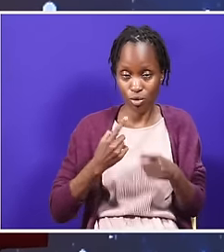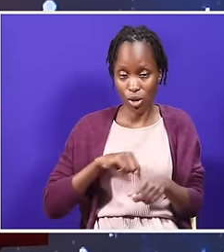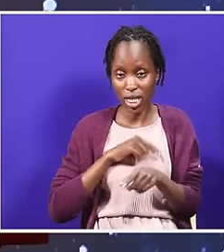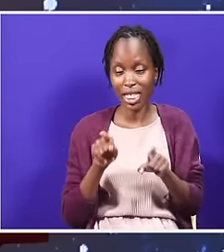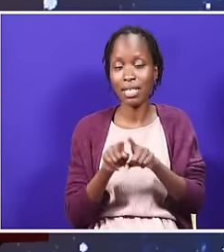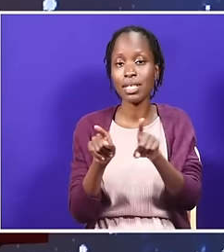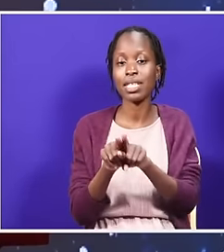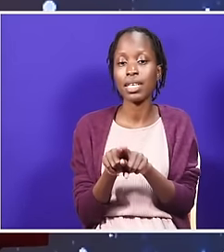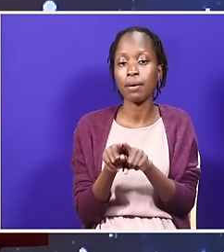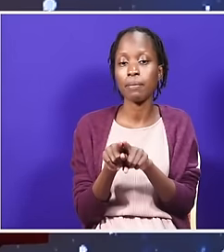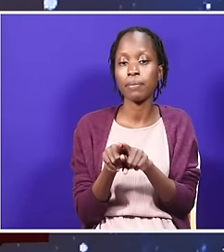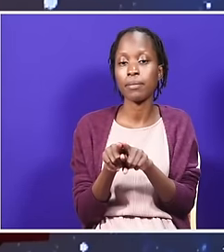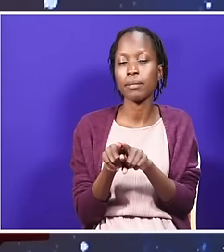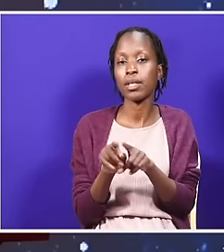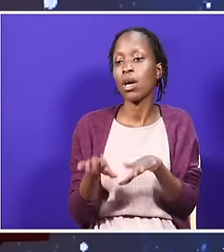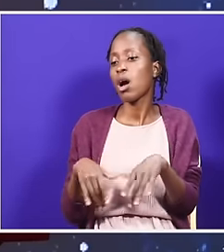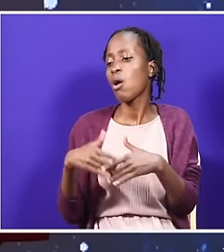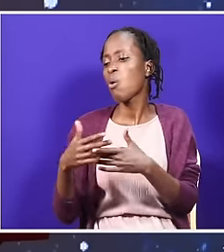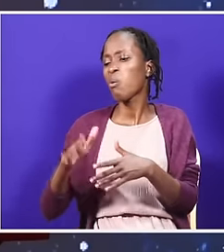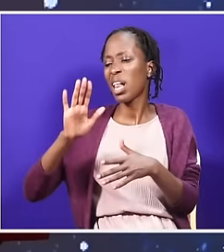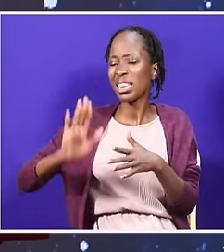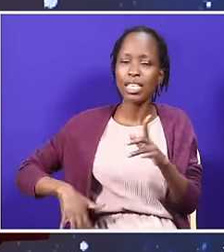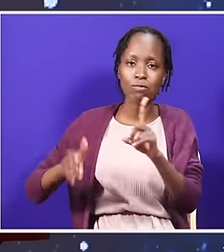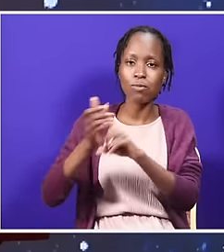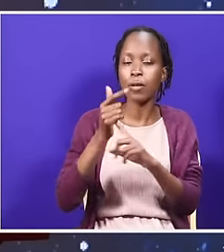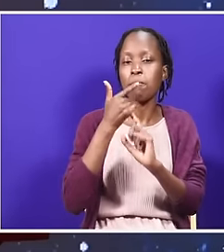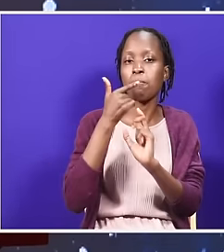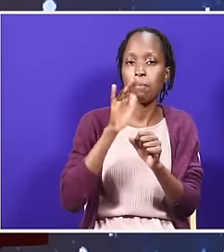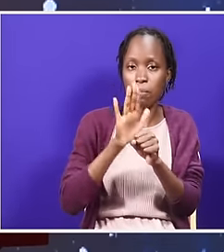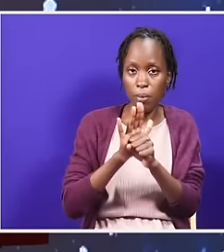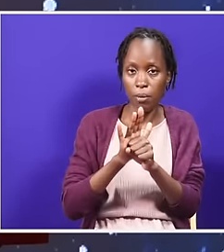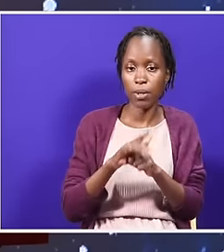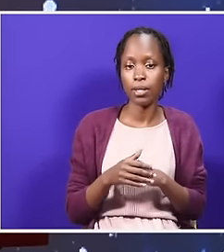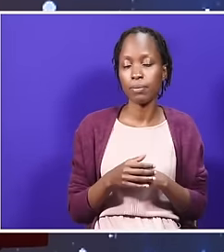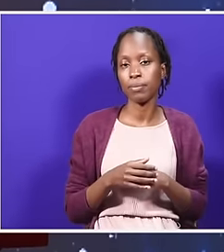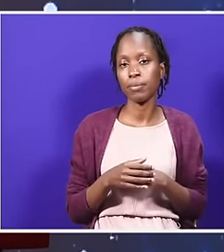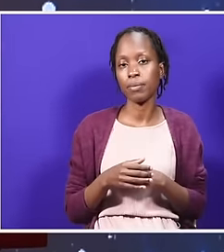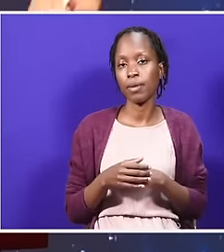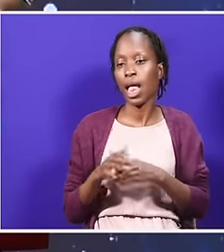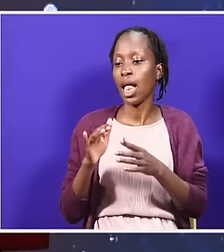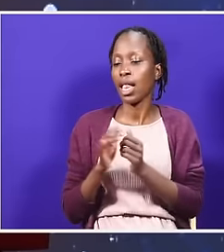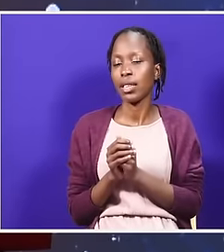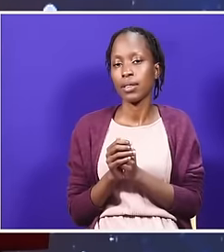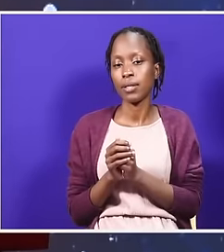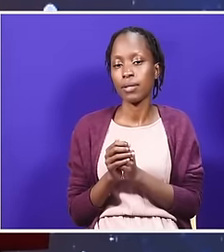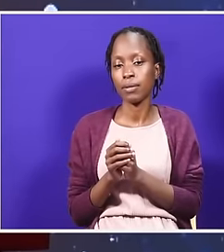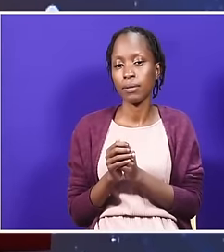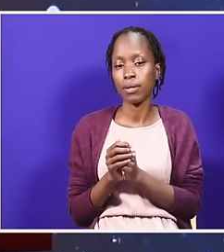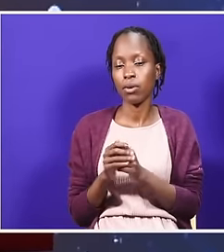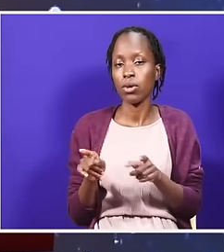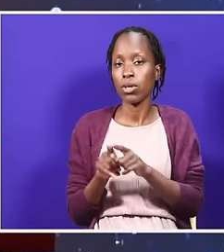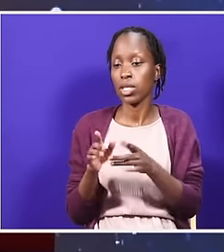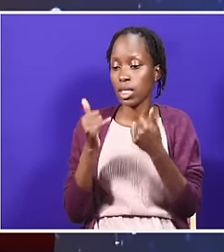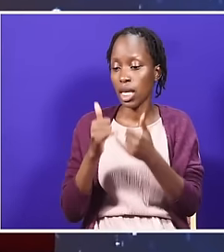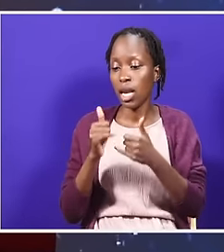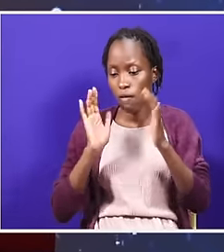and or delay keeping their promises indefinitely. And these are gun barrels. All of a sudden, our